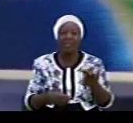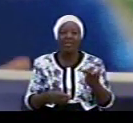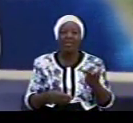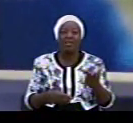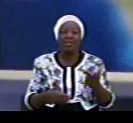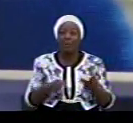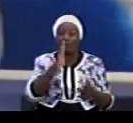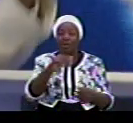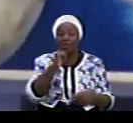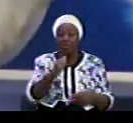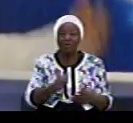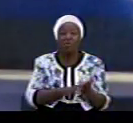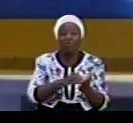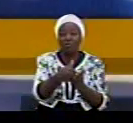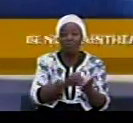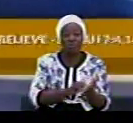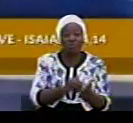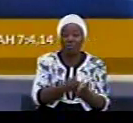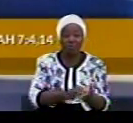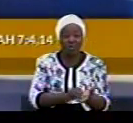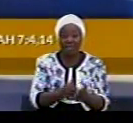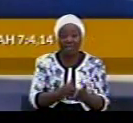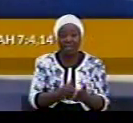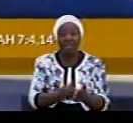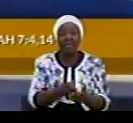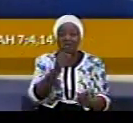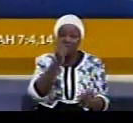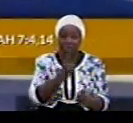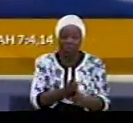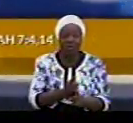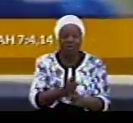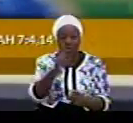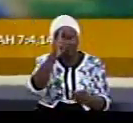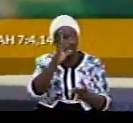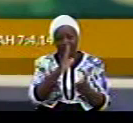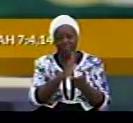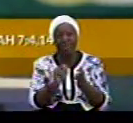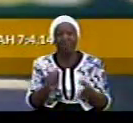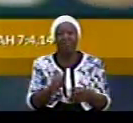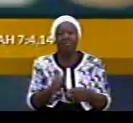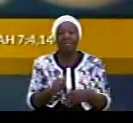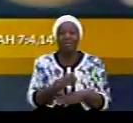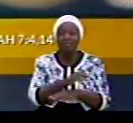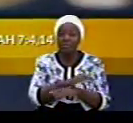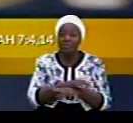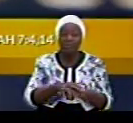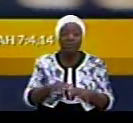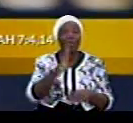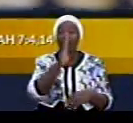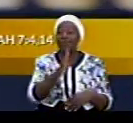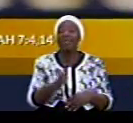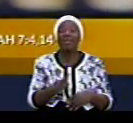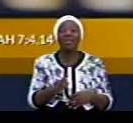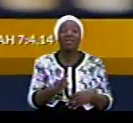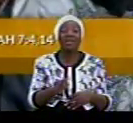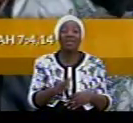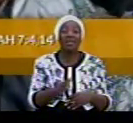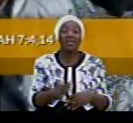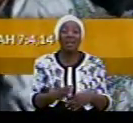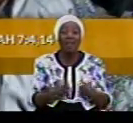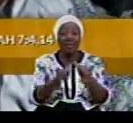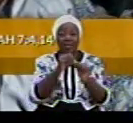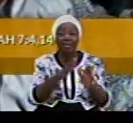faint-hearted, just believe. Not faint-hearted. You will not be